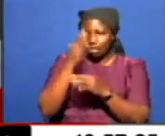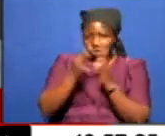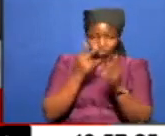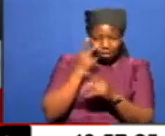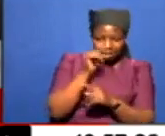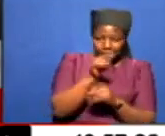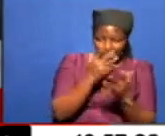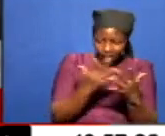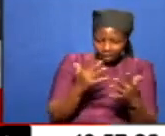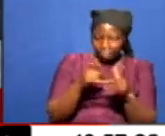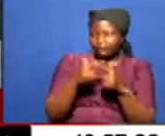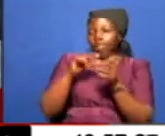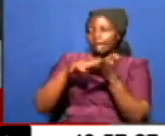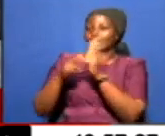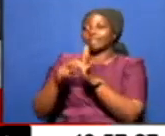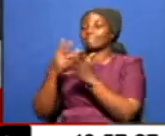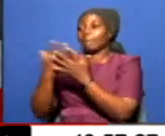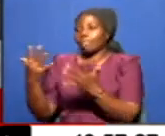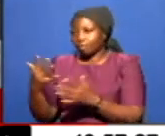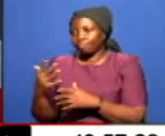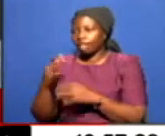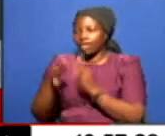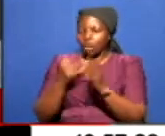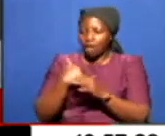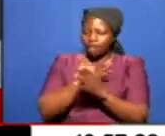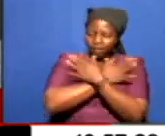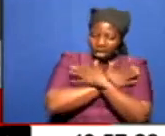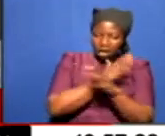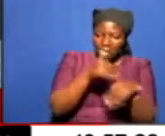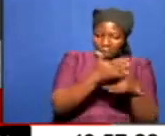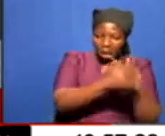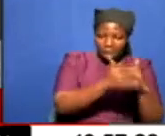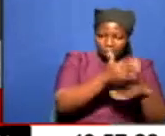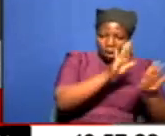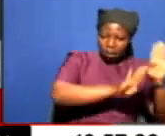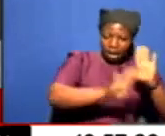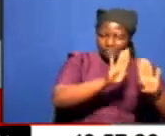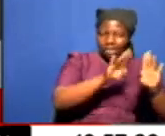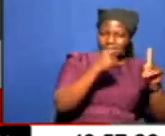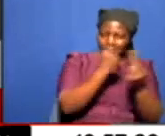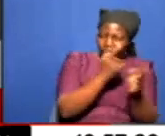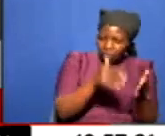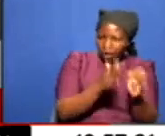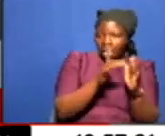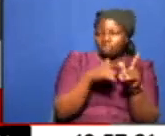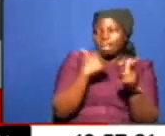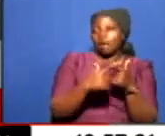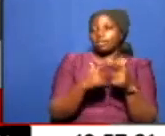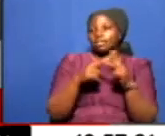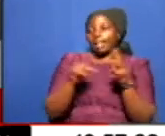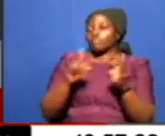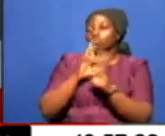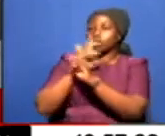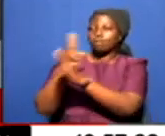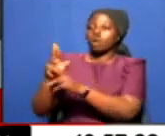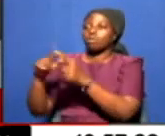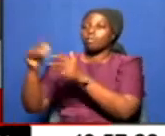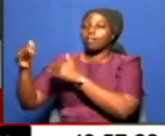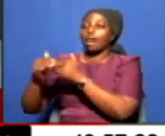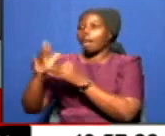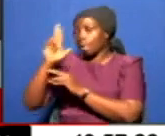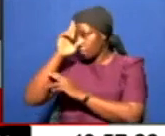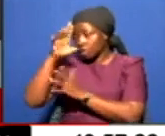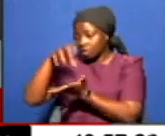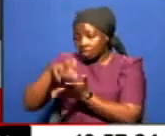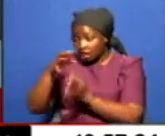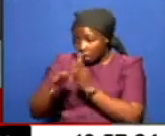this. If you have a friend or a neighbor who is behaving this way, begin to, you know, report to the nearest police station. And if you